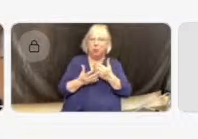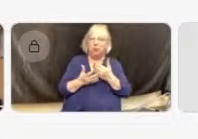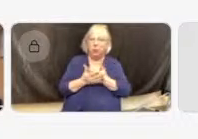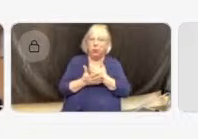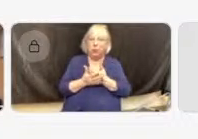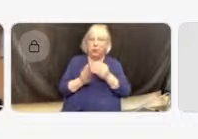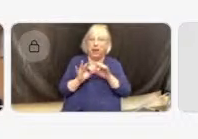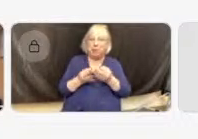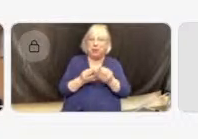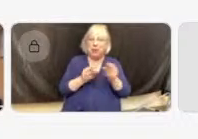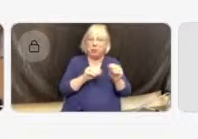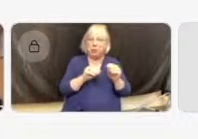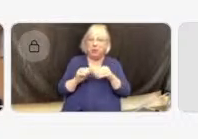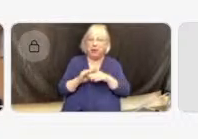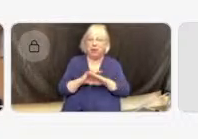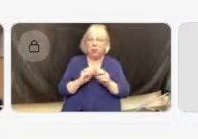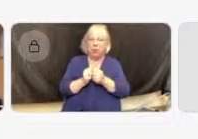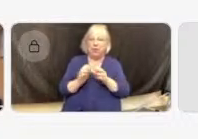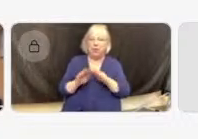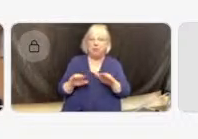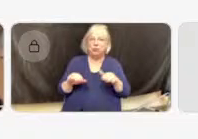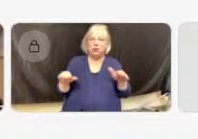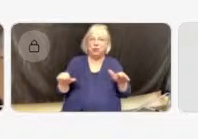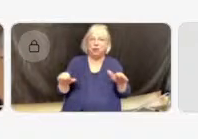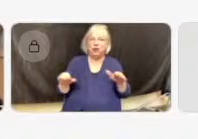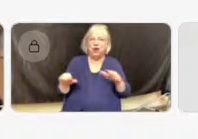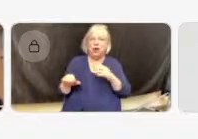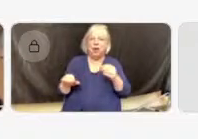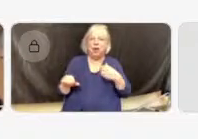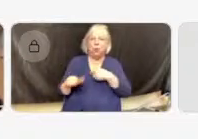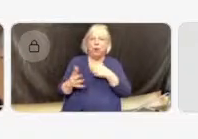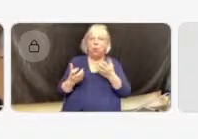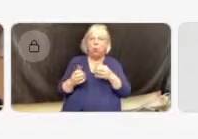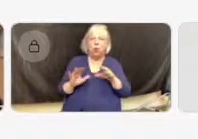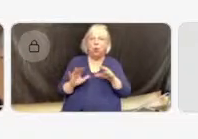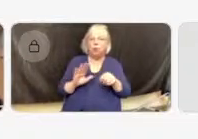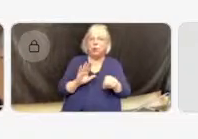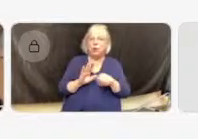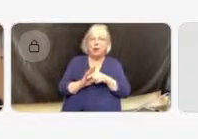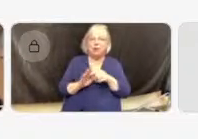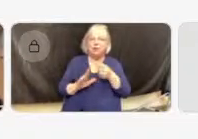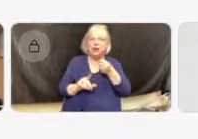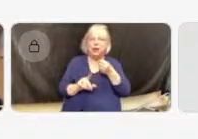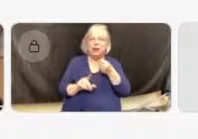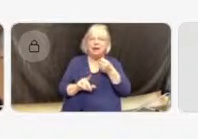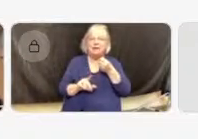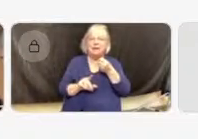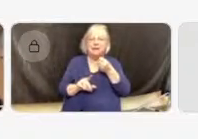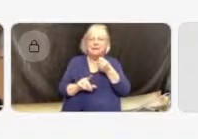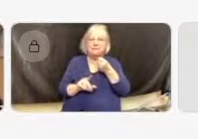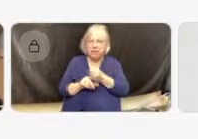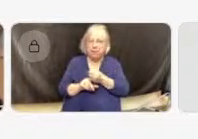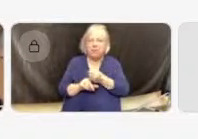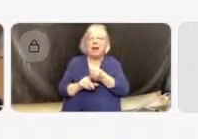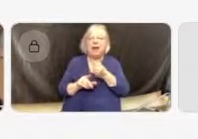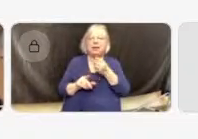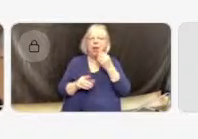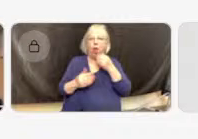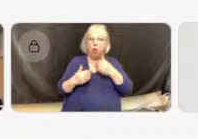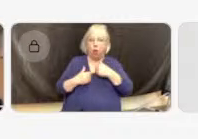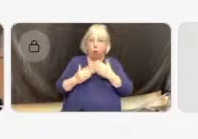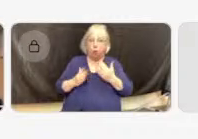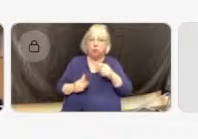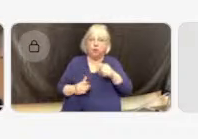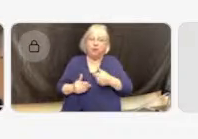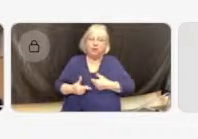children, and we don't want to negatively affect the owner of this lot. We just would like for her